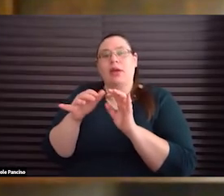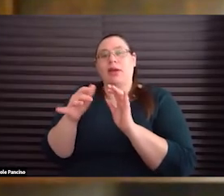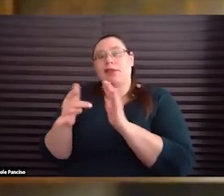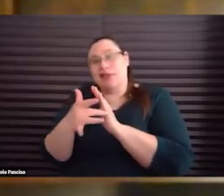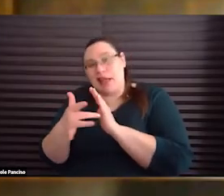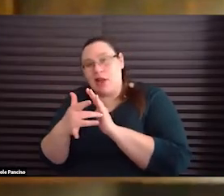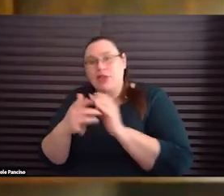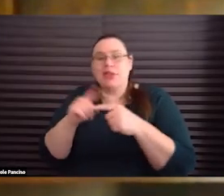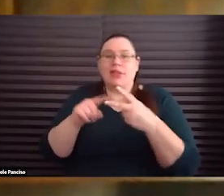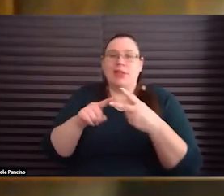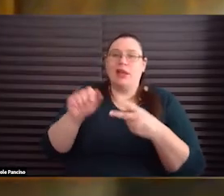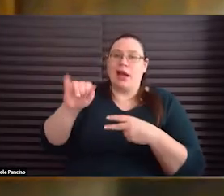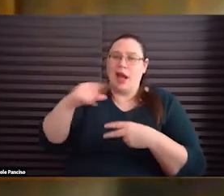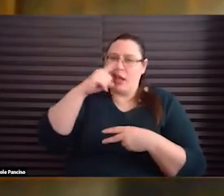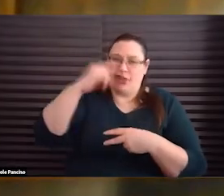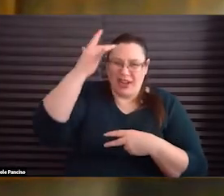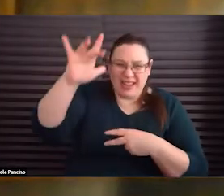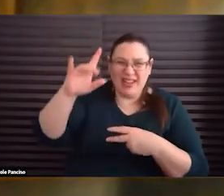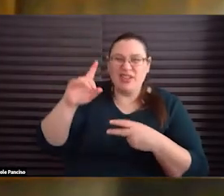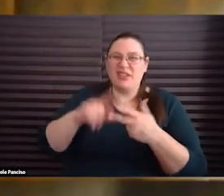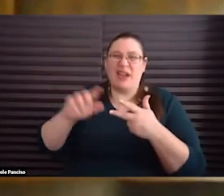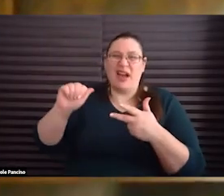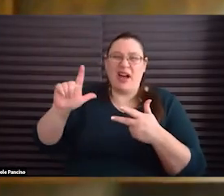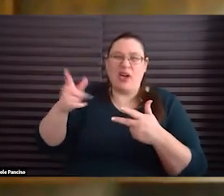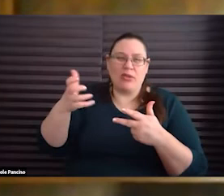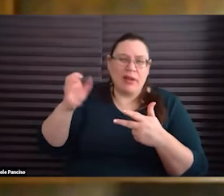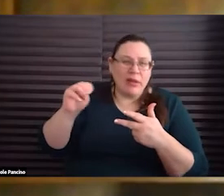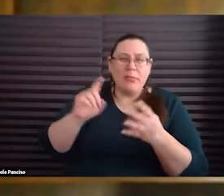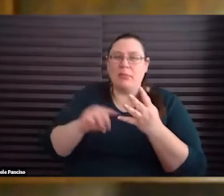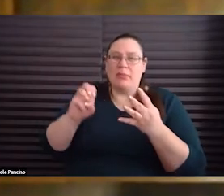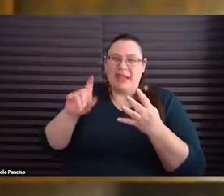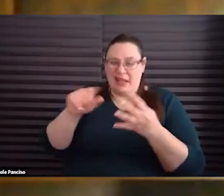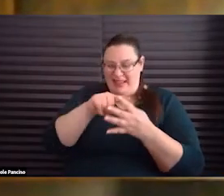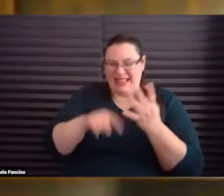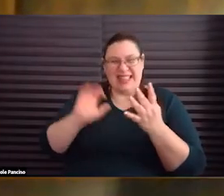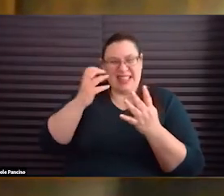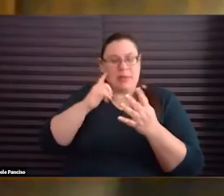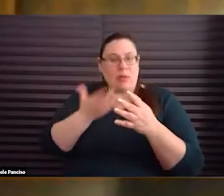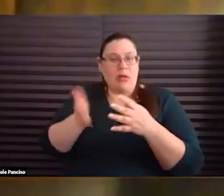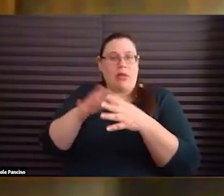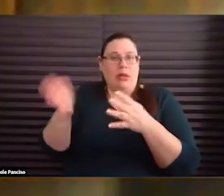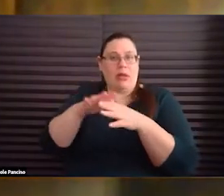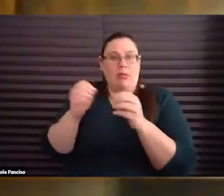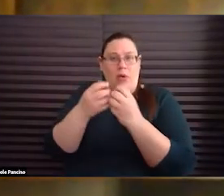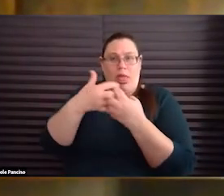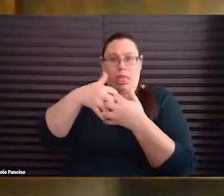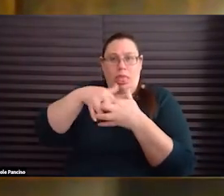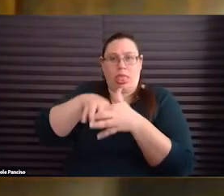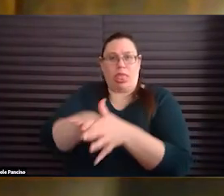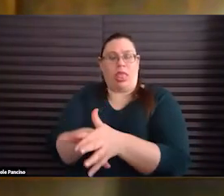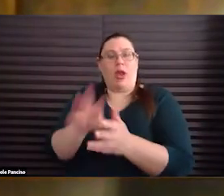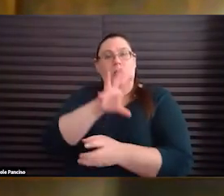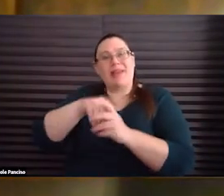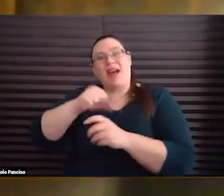artificial intelligence and algorithms and media seems like it's increasingly going to be woven into the fabric of other parts of our